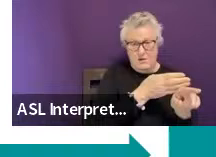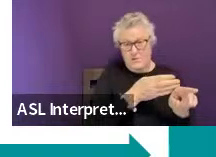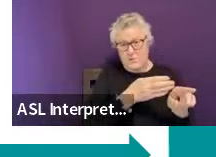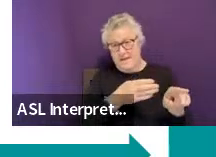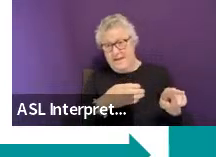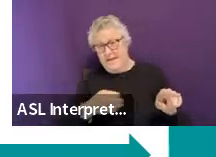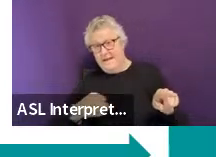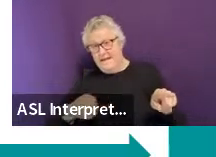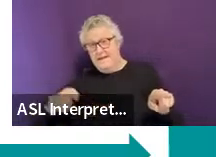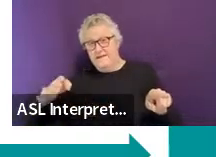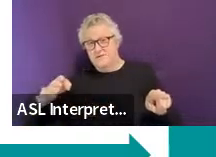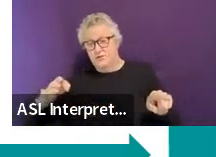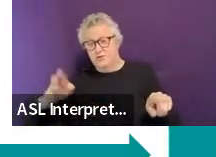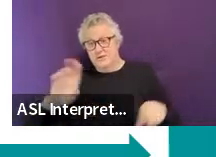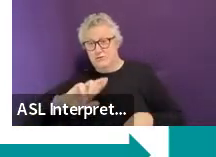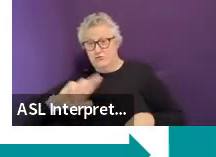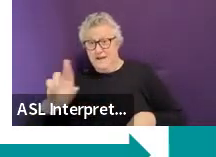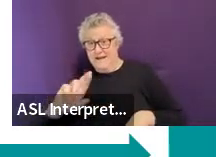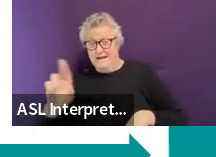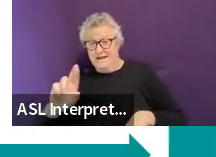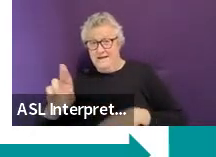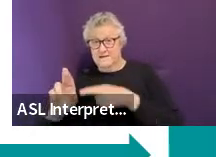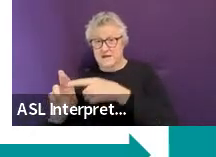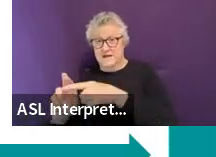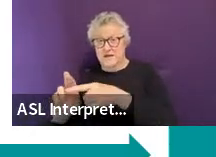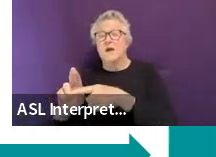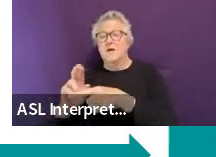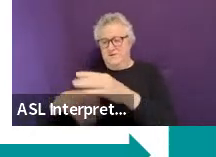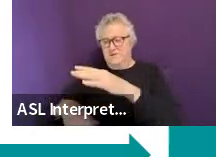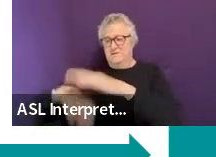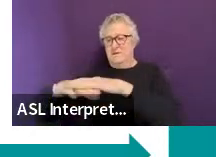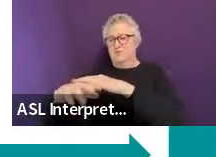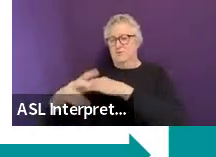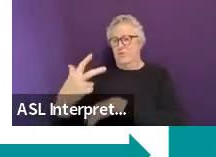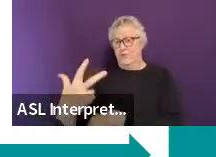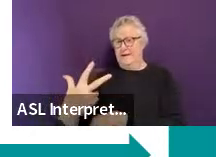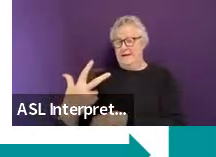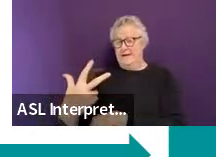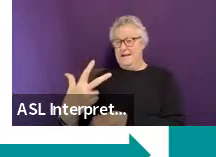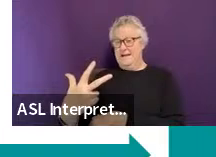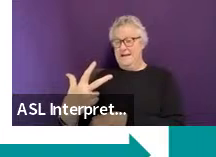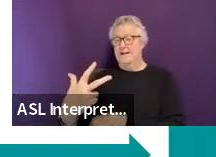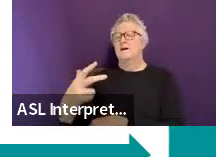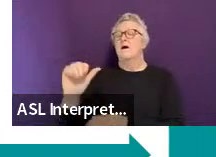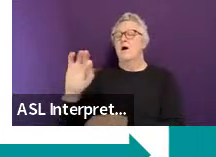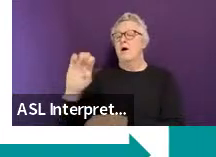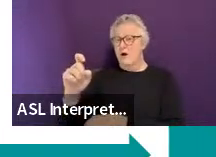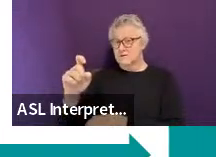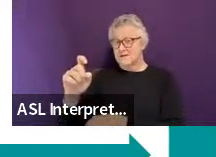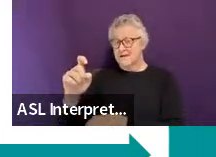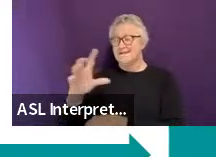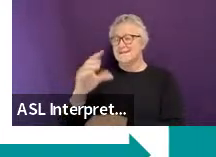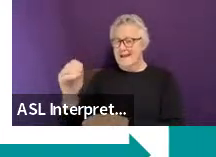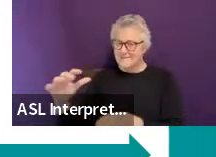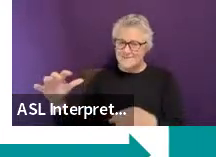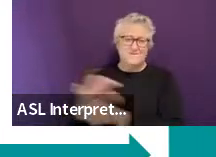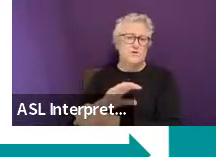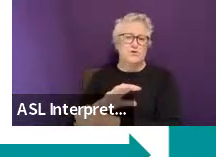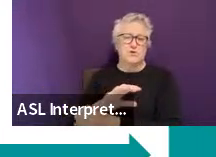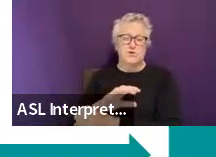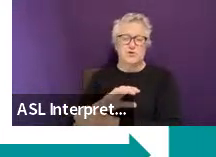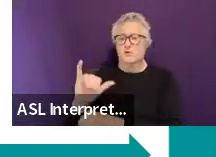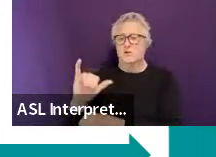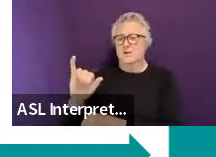level, the right hand of the page, 3 aux lanes and full interchange. As we've looked at the footprint of the program and the